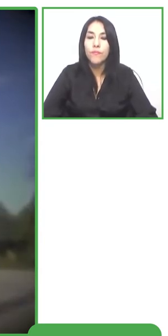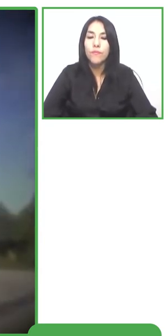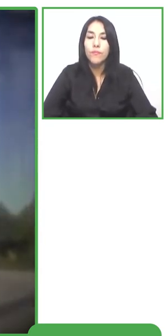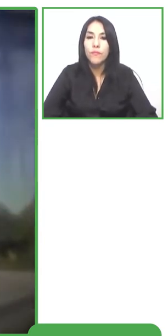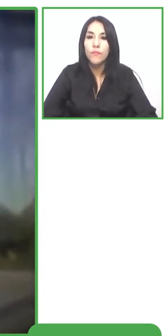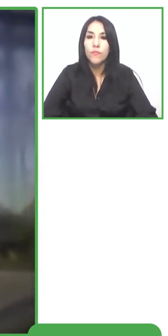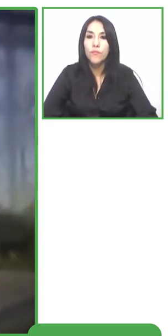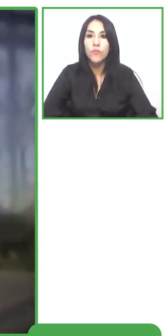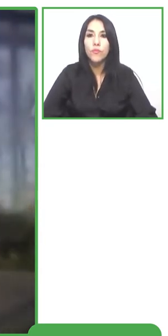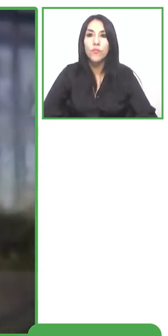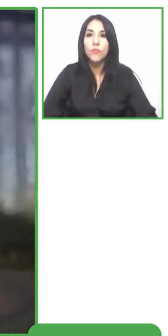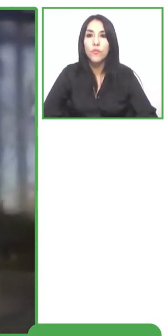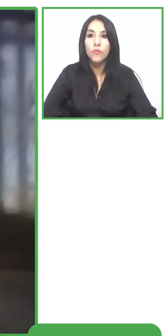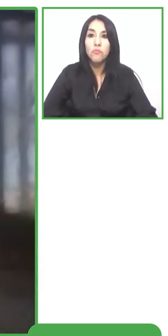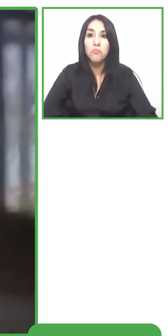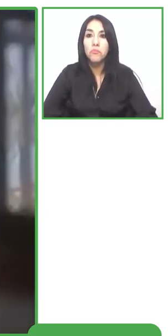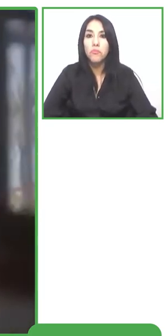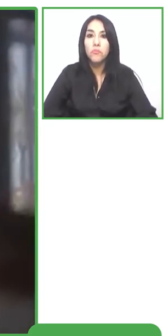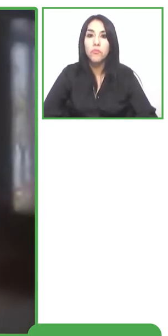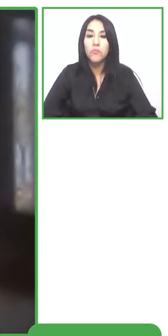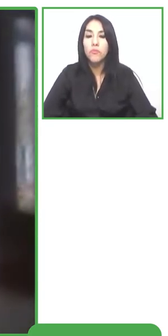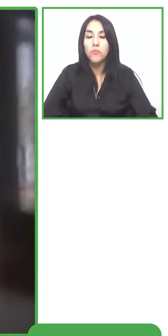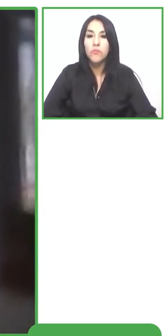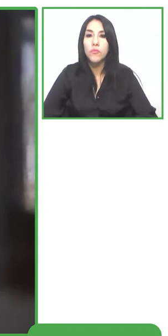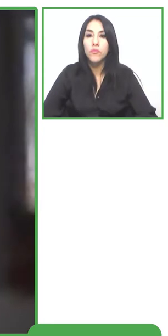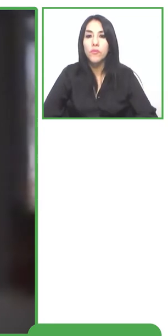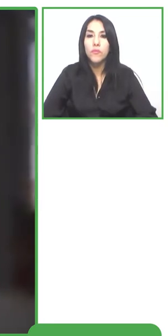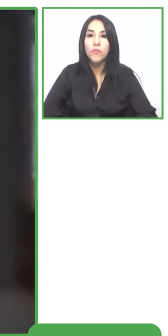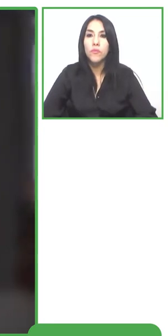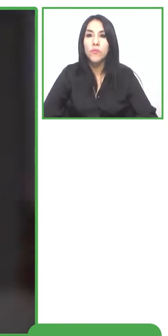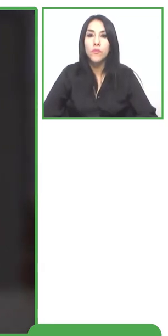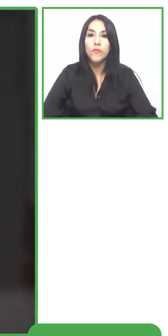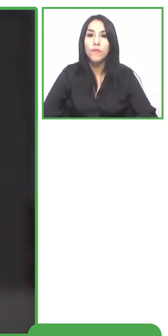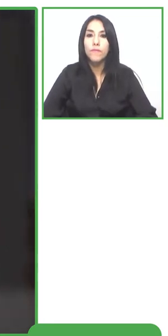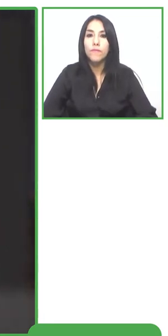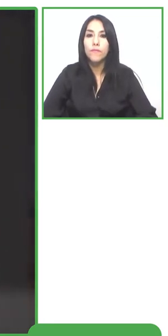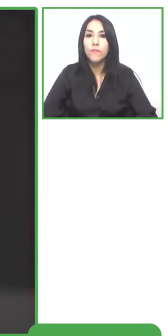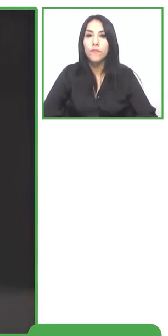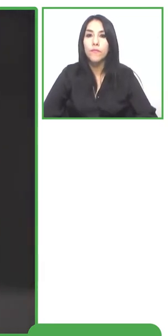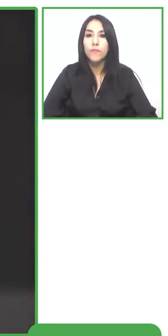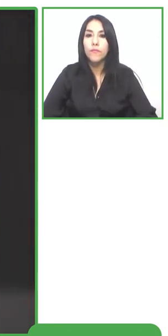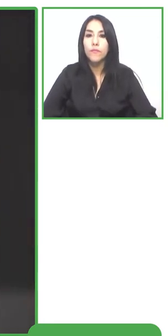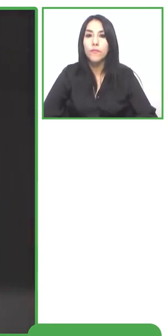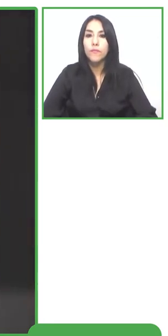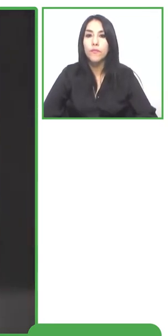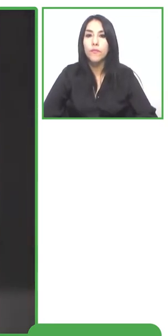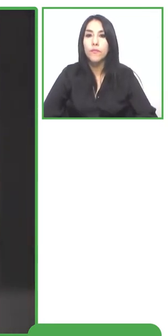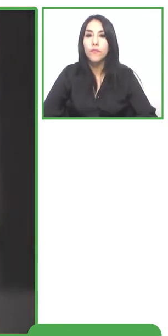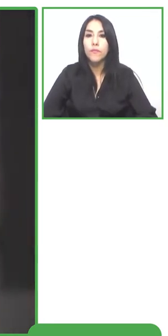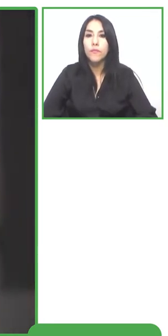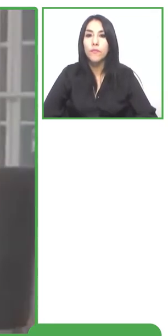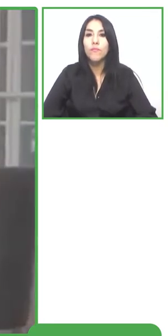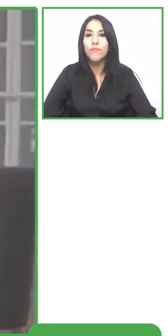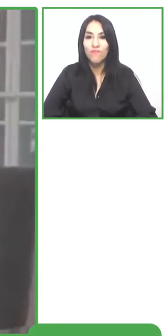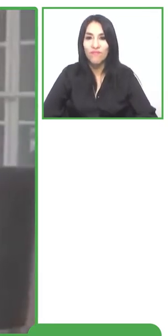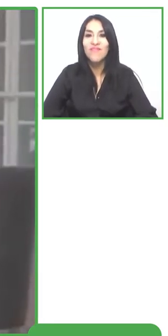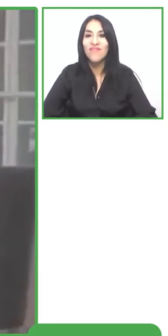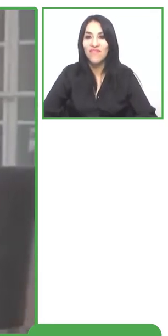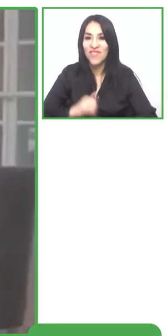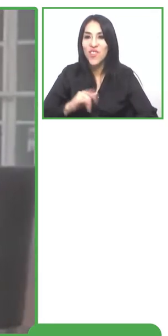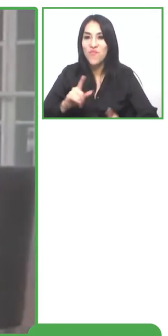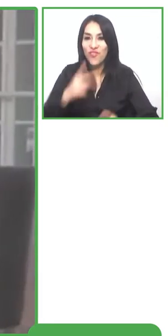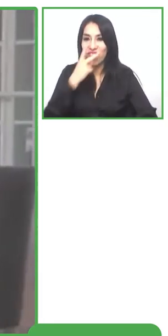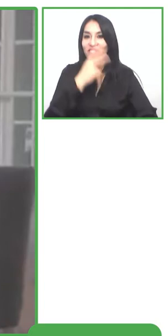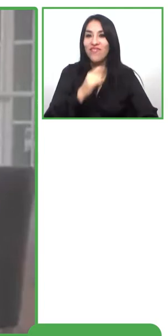I'm just a poor boy, though my story's seldom told. I squandered my existence or a pocket full